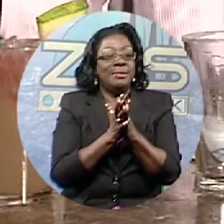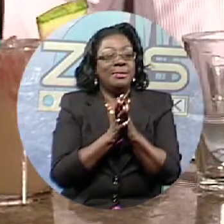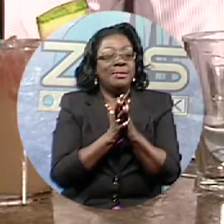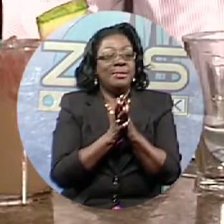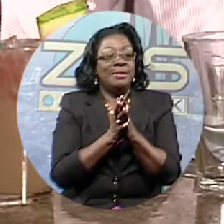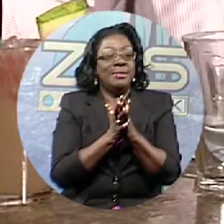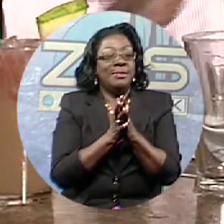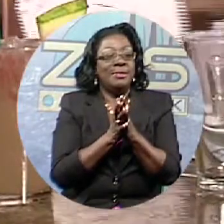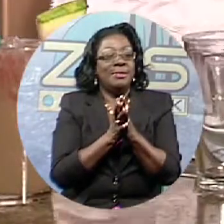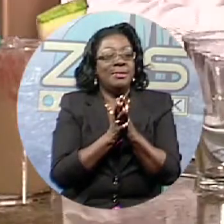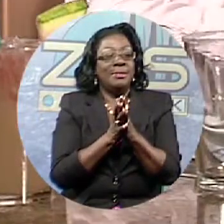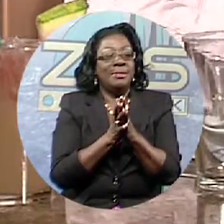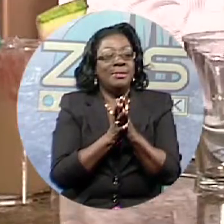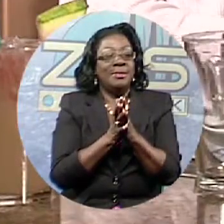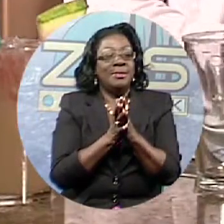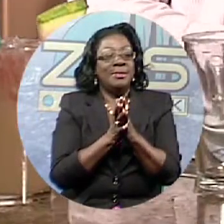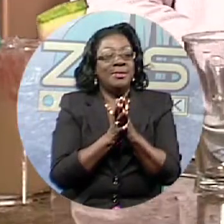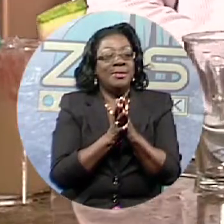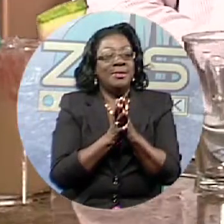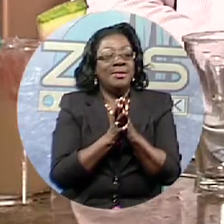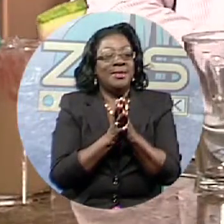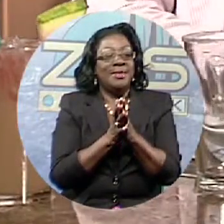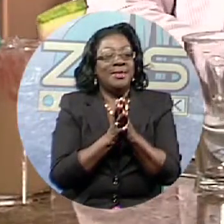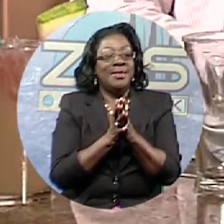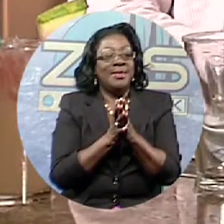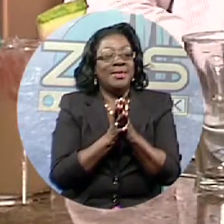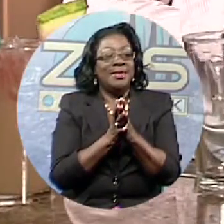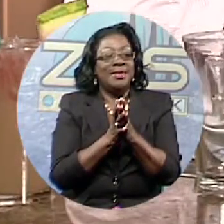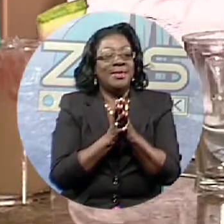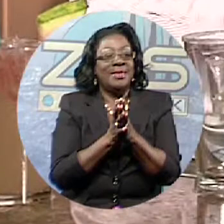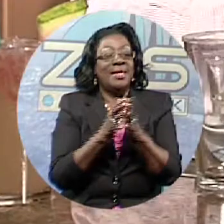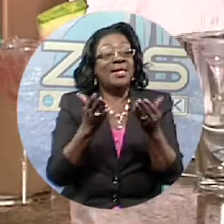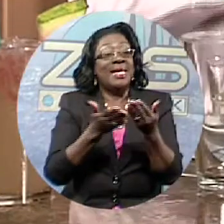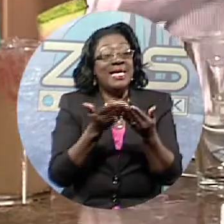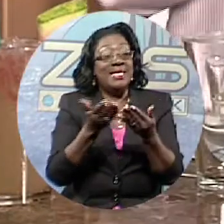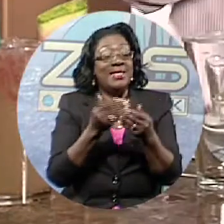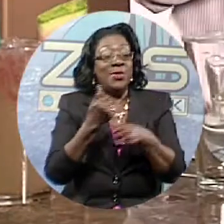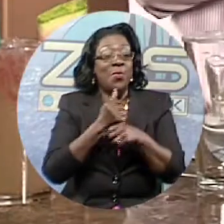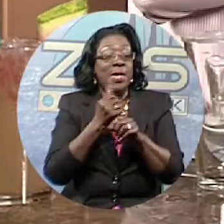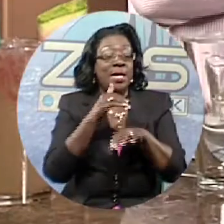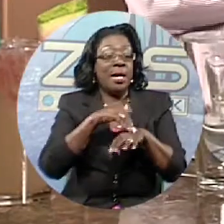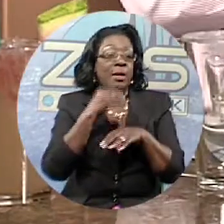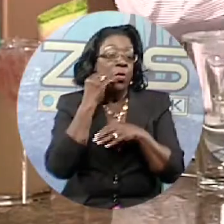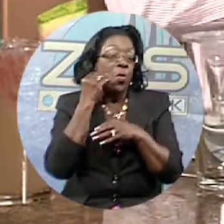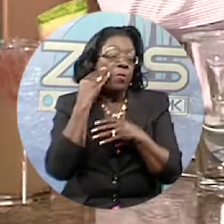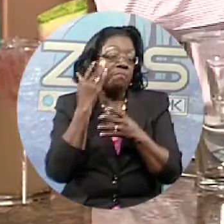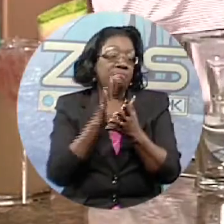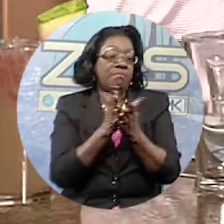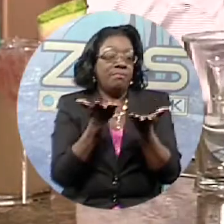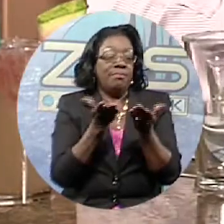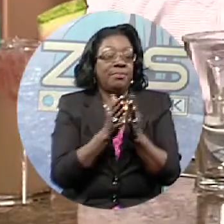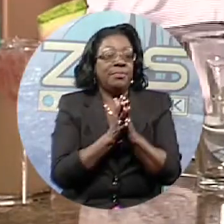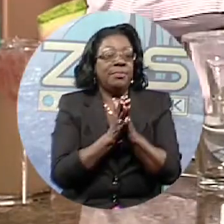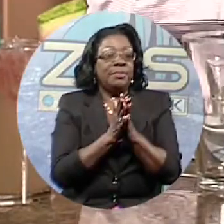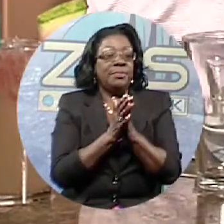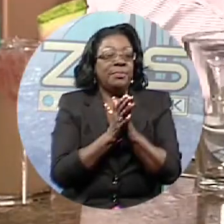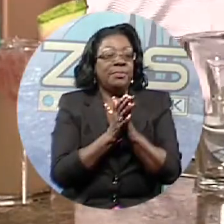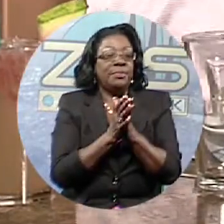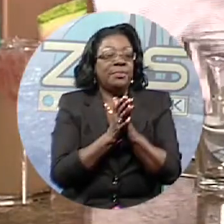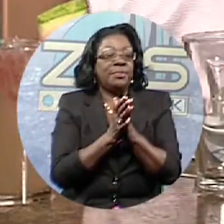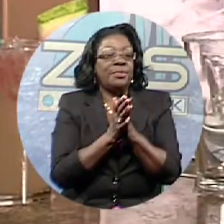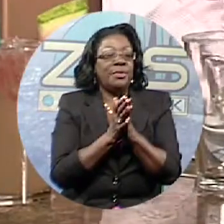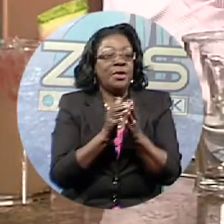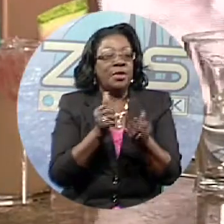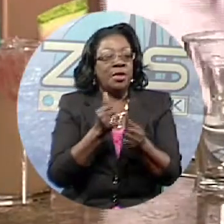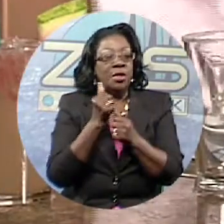Okay. All right. It looks pretty simple for someone to make at home. Yeah, you could. Yeah, simple ingredients. You're going to give